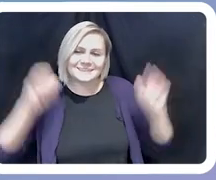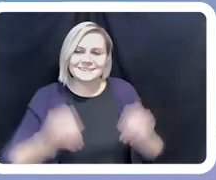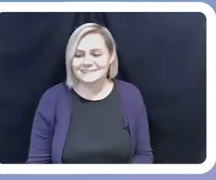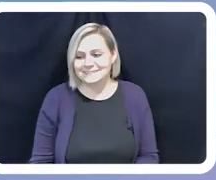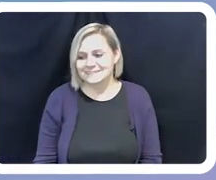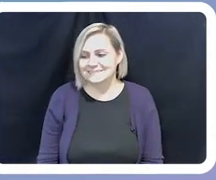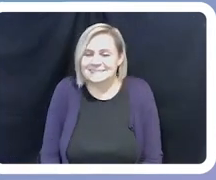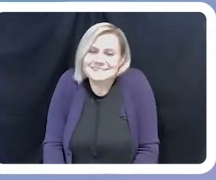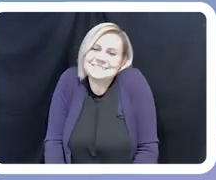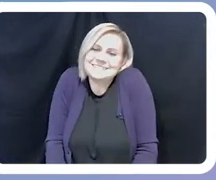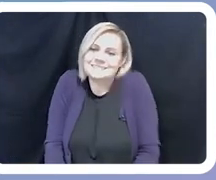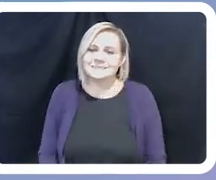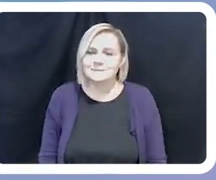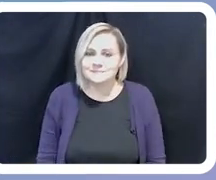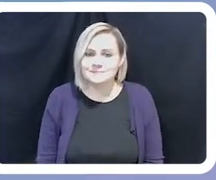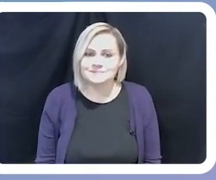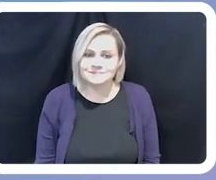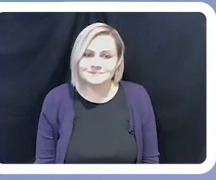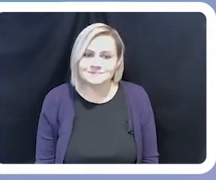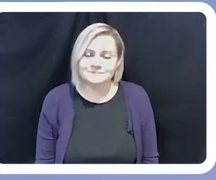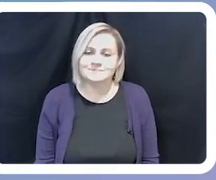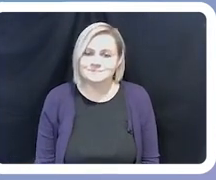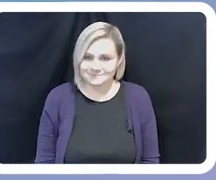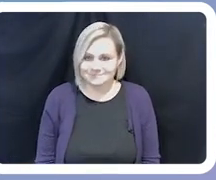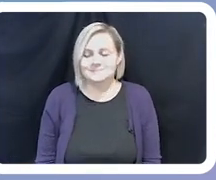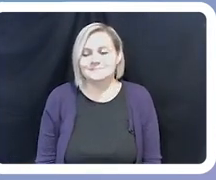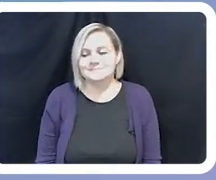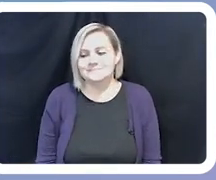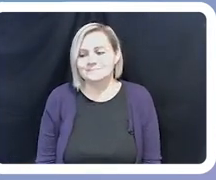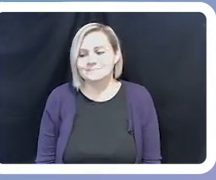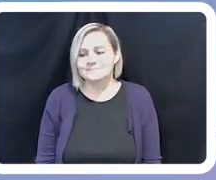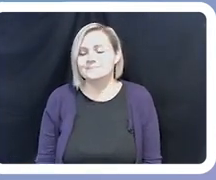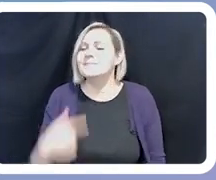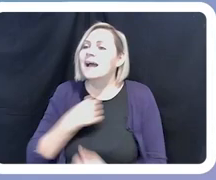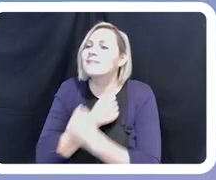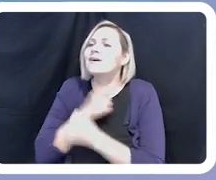Go Best Buddies! Yay!